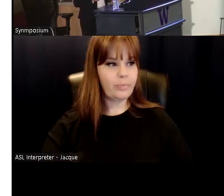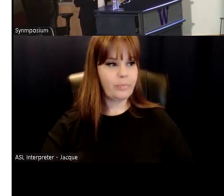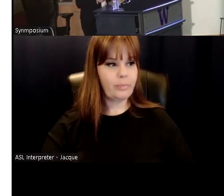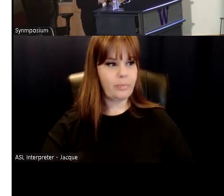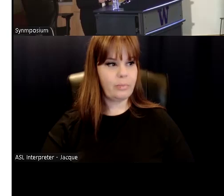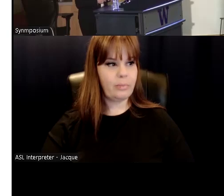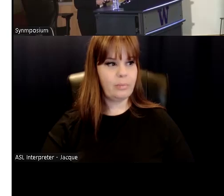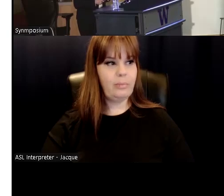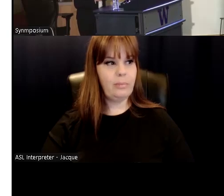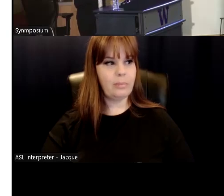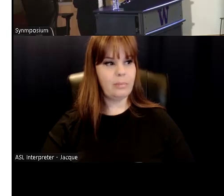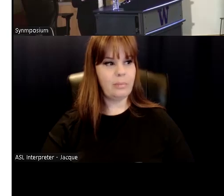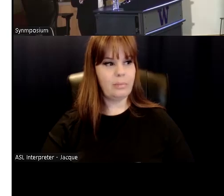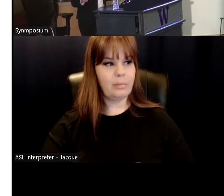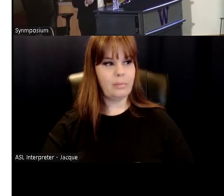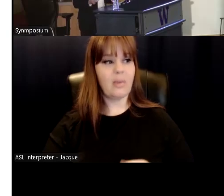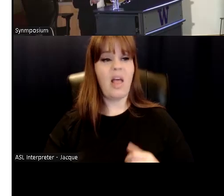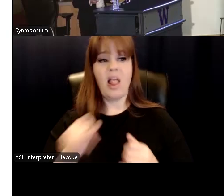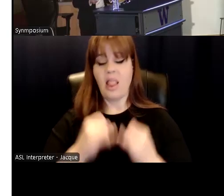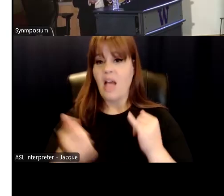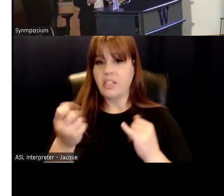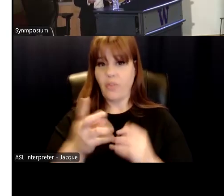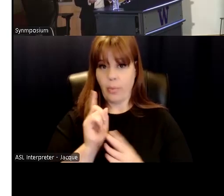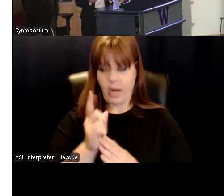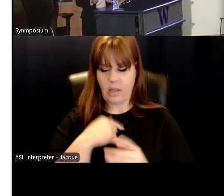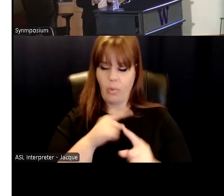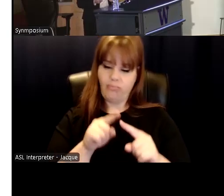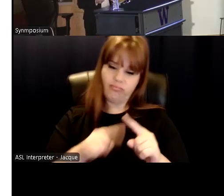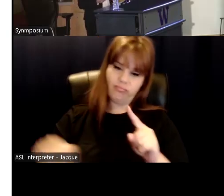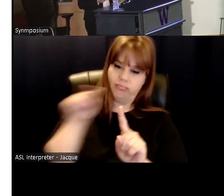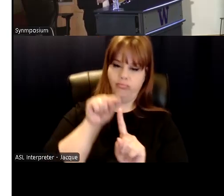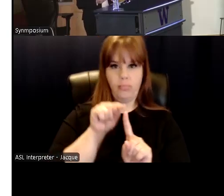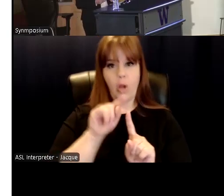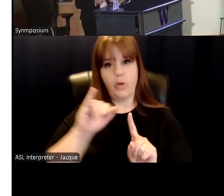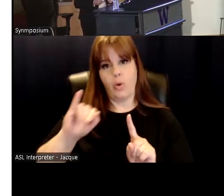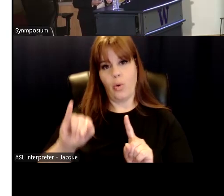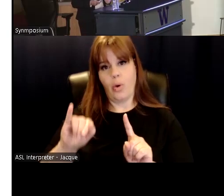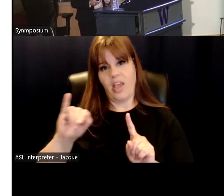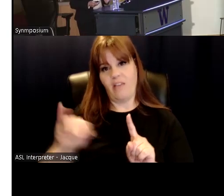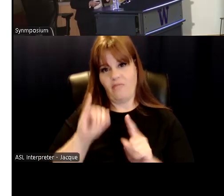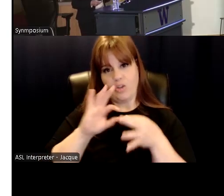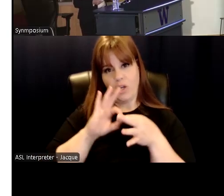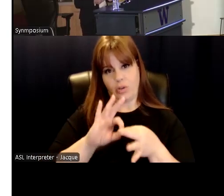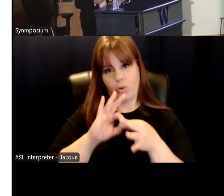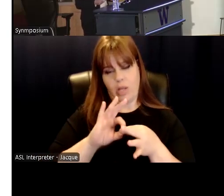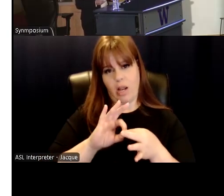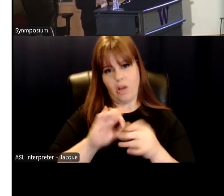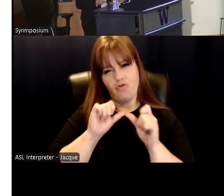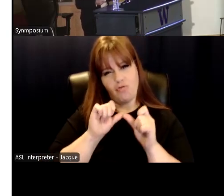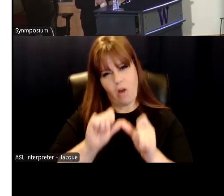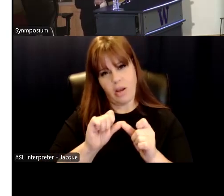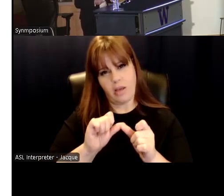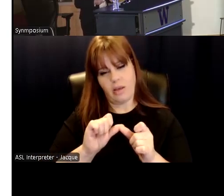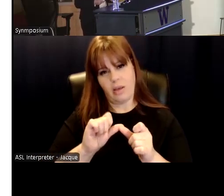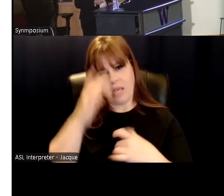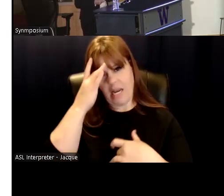And in my last couple minutes, I just want to circle back to infection-associated chronic conditions. So as I mentioned before,